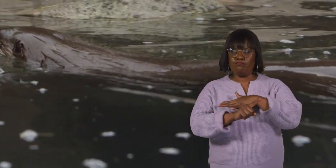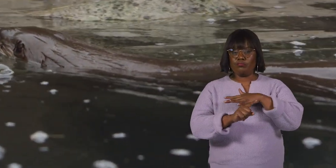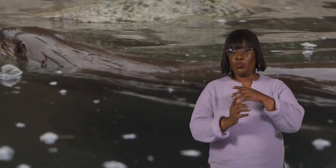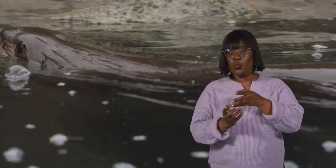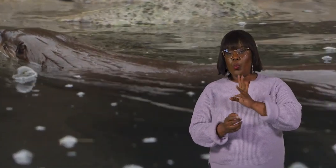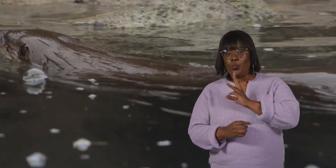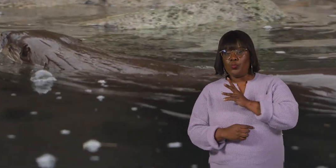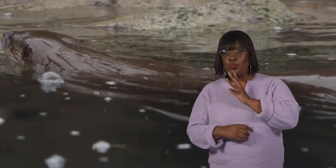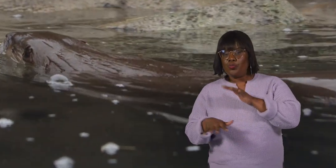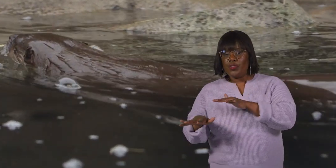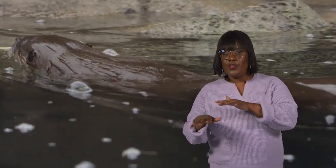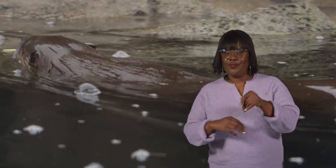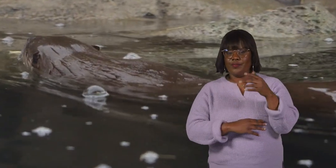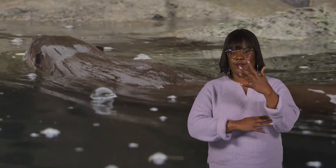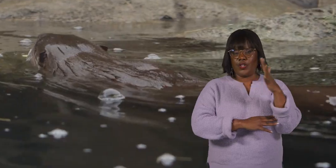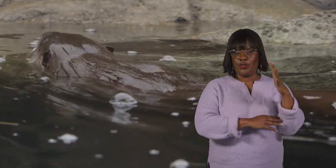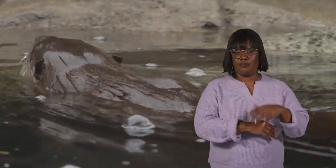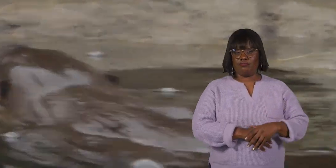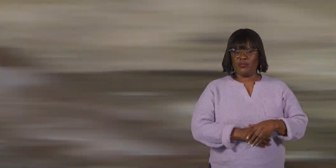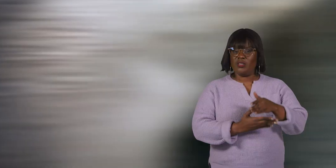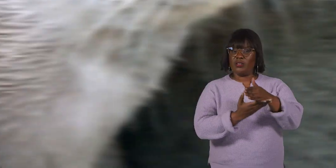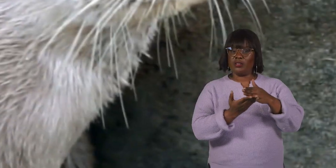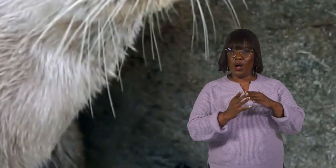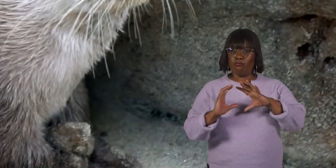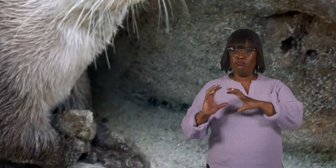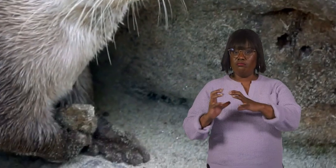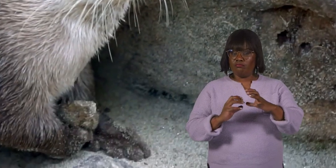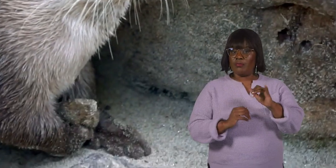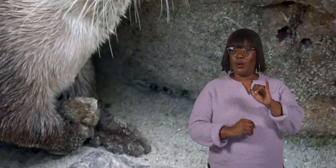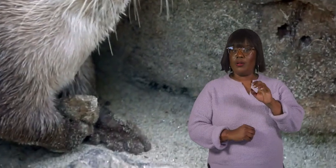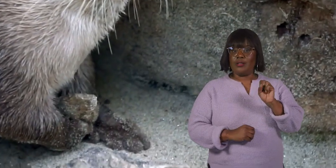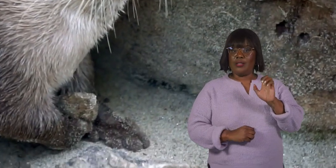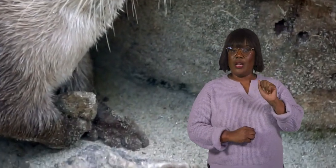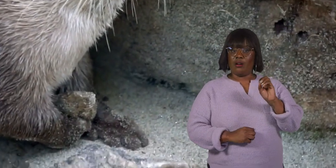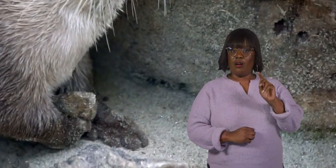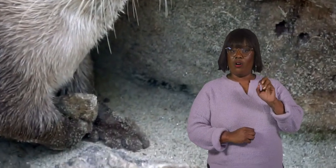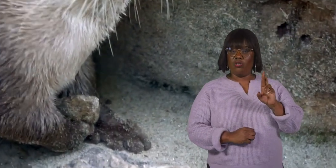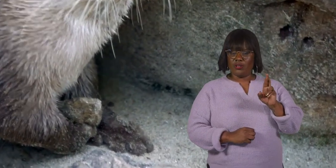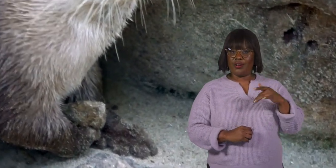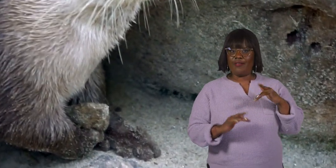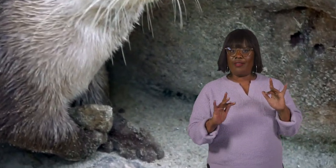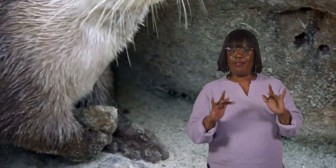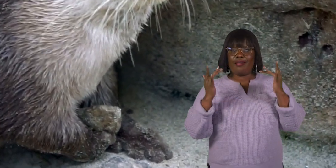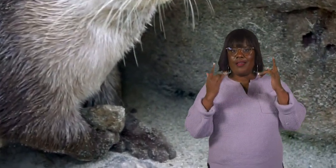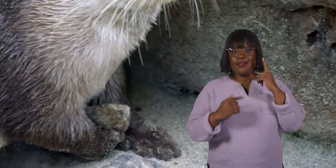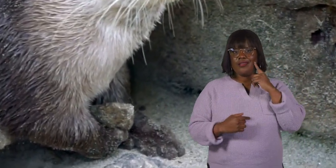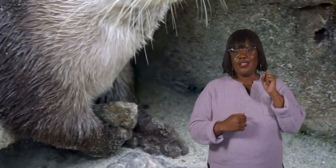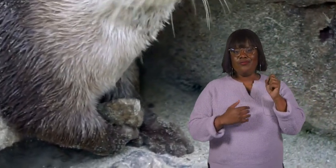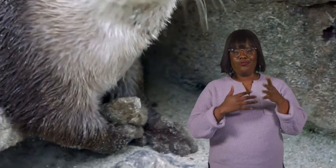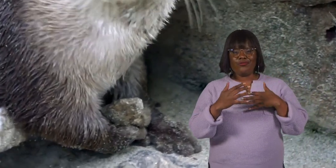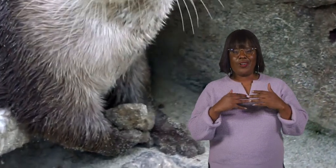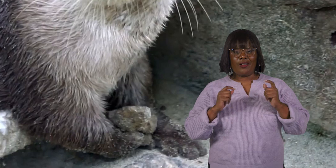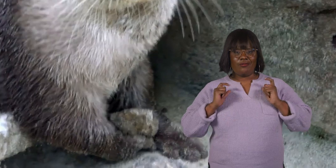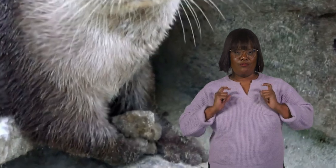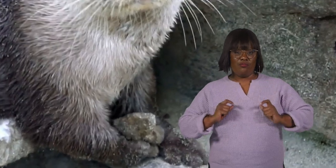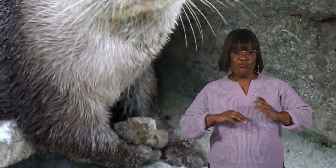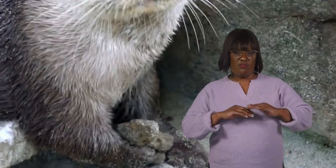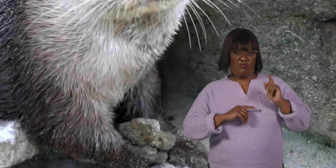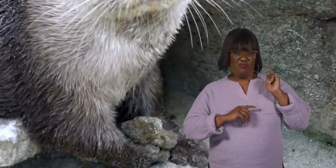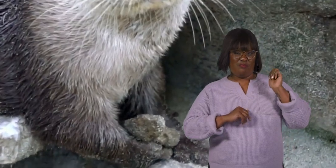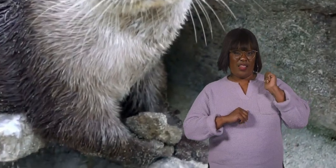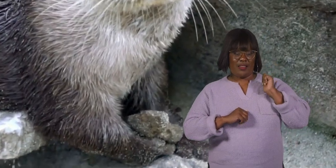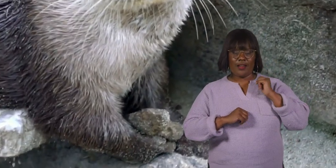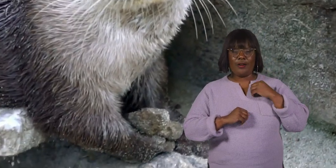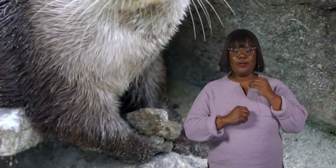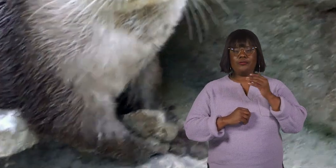surroundings in rivers and forests. Some species, like the sea otter, have a lighter silver-gray fur